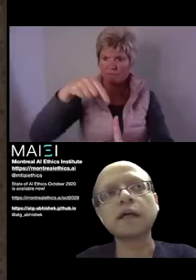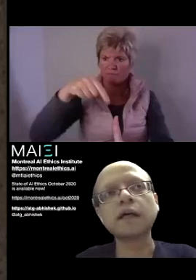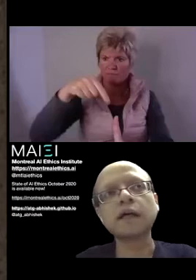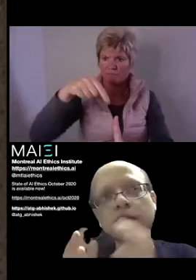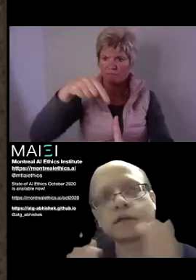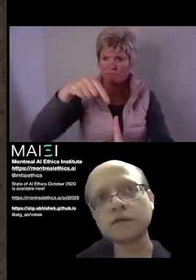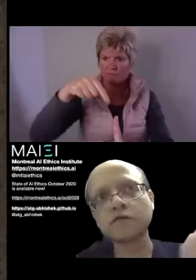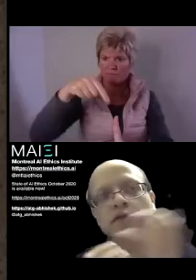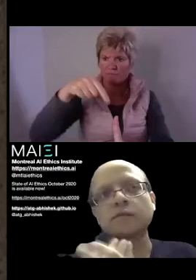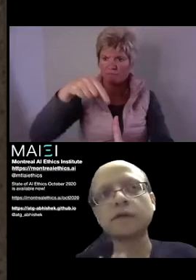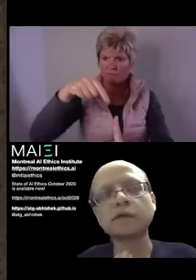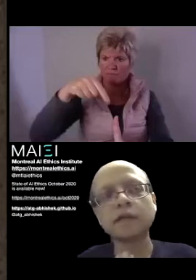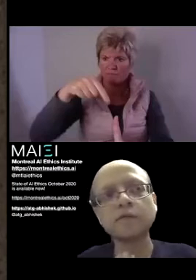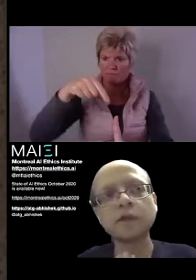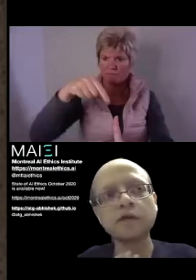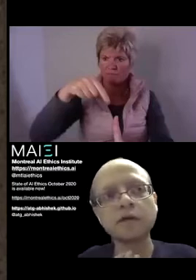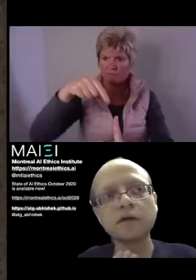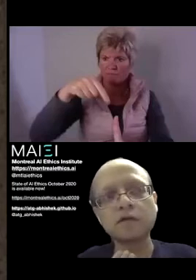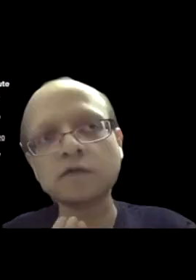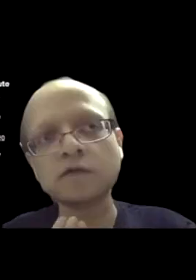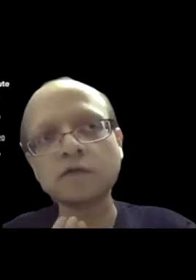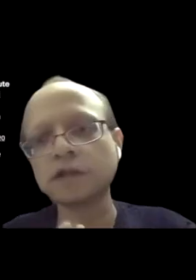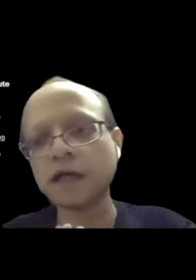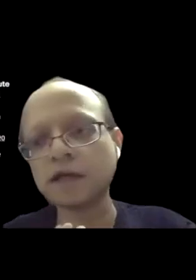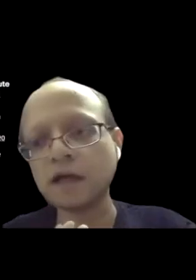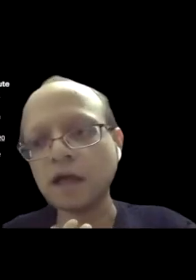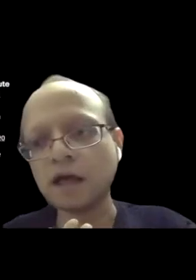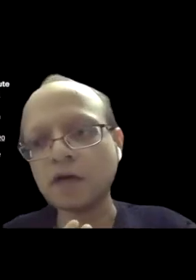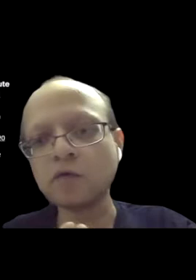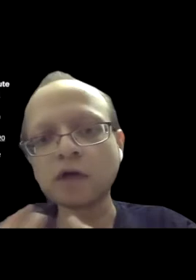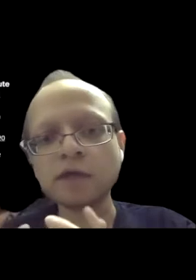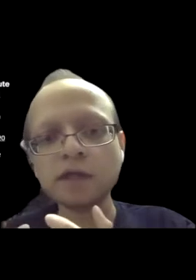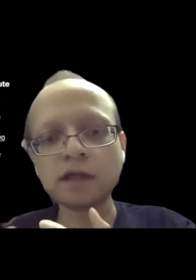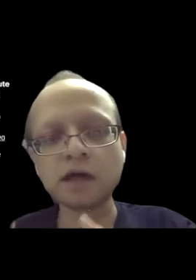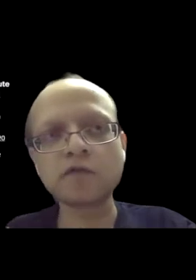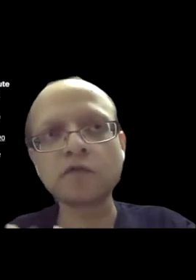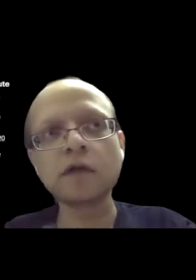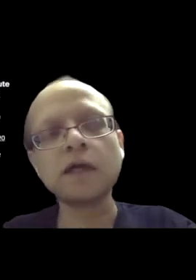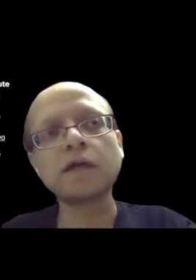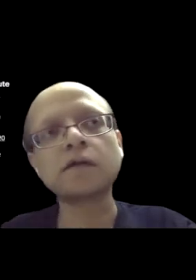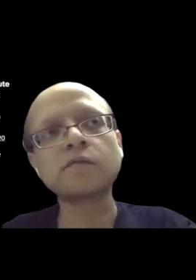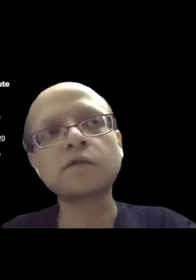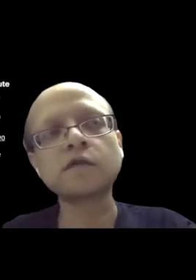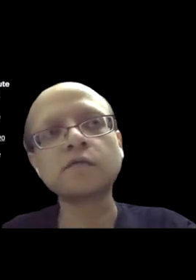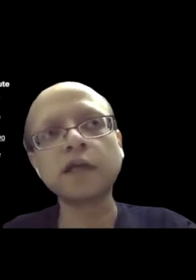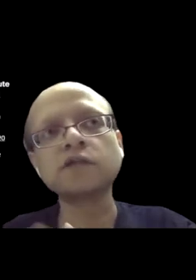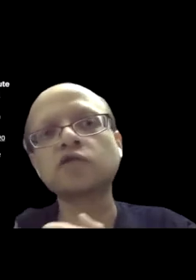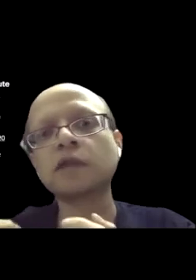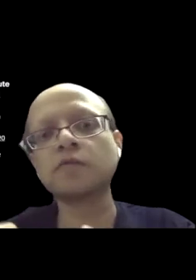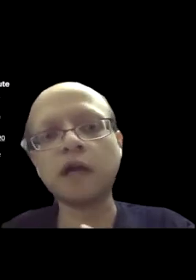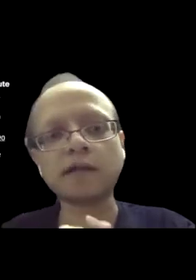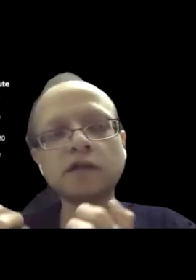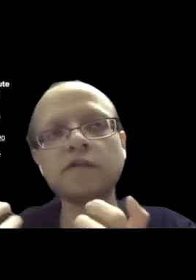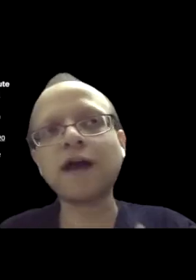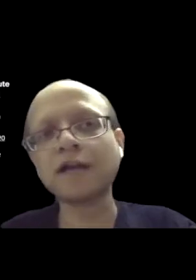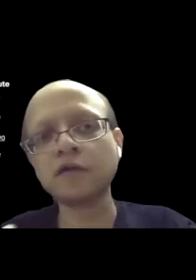mind. And of course, the speakers last week also mentioned that we want to be careful in terms of making sure